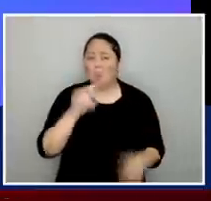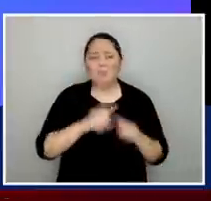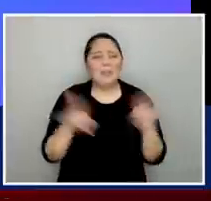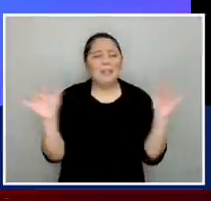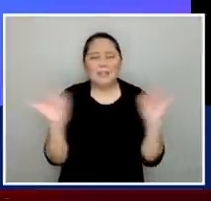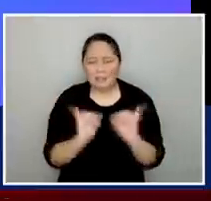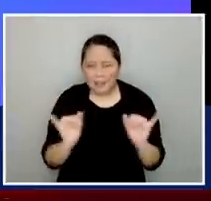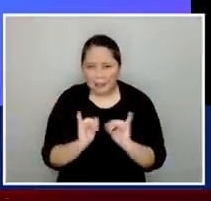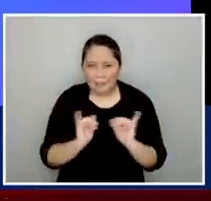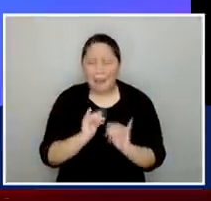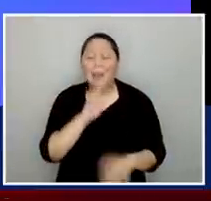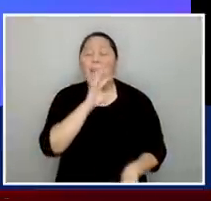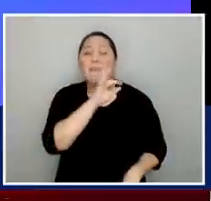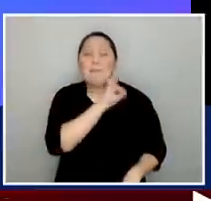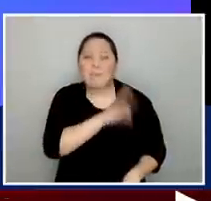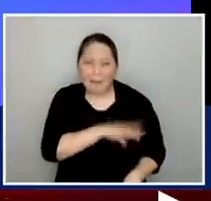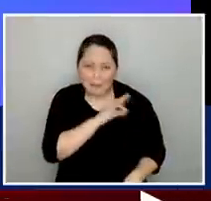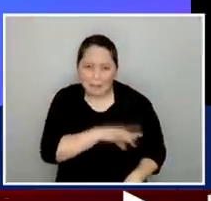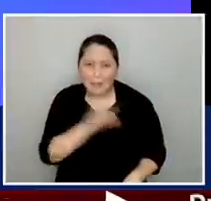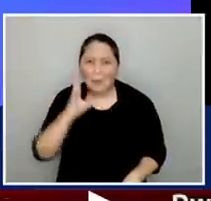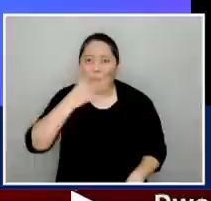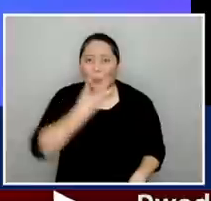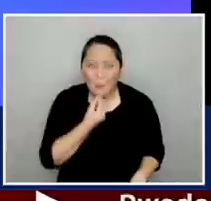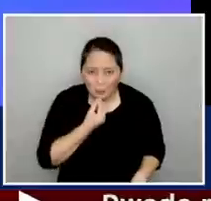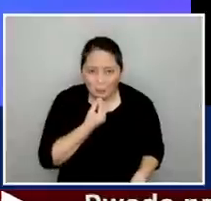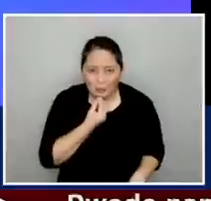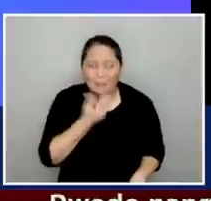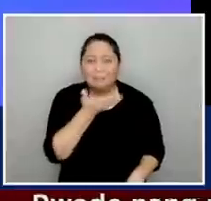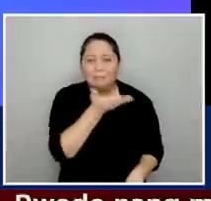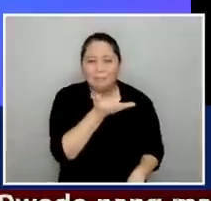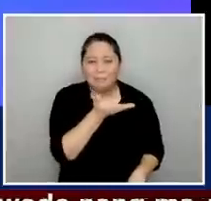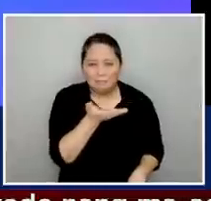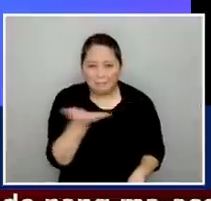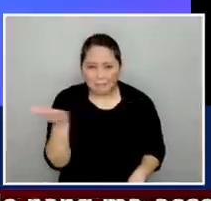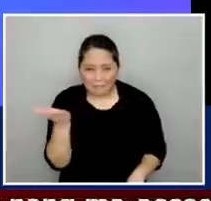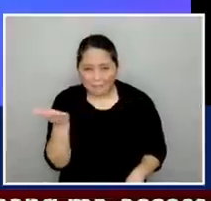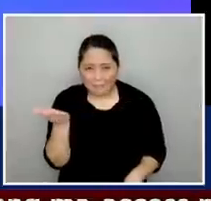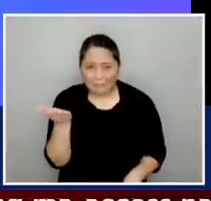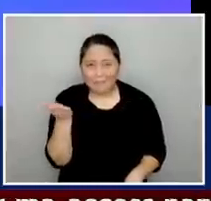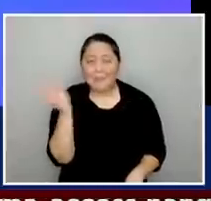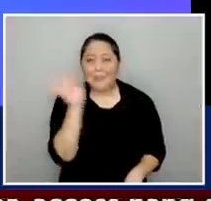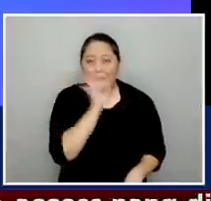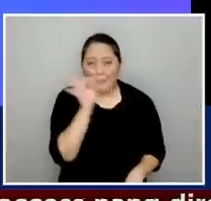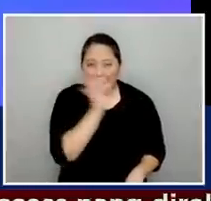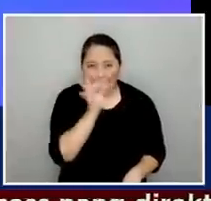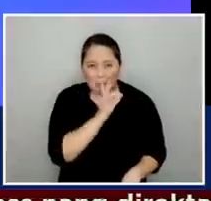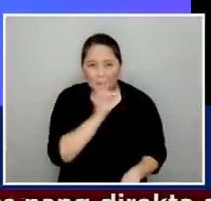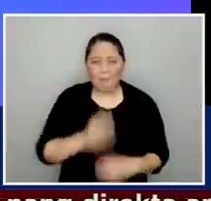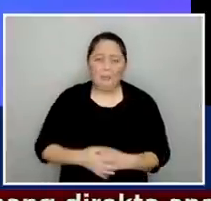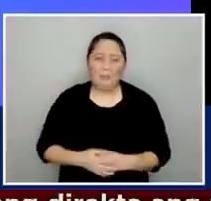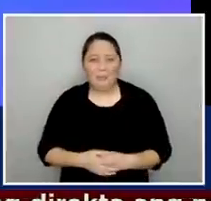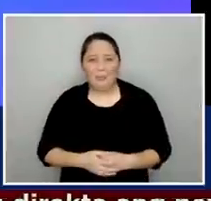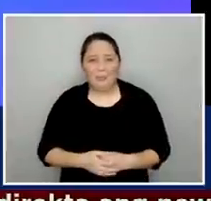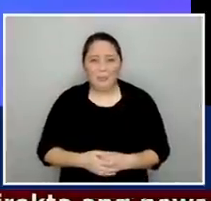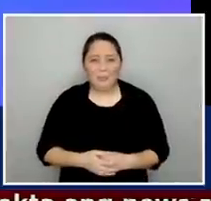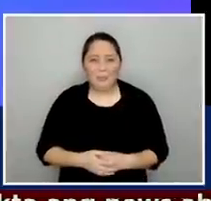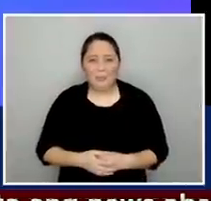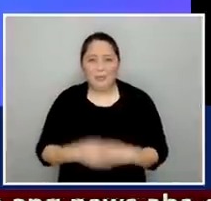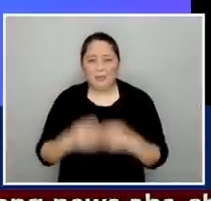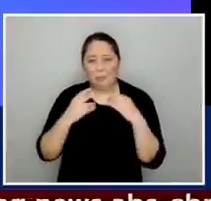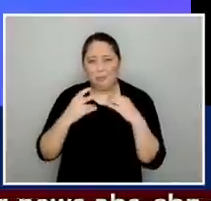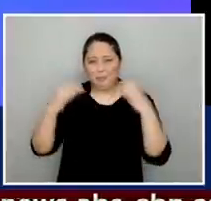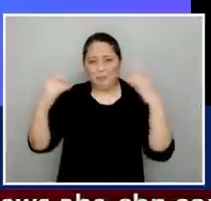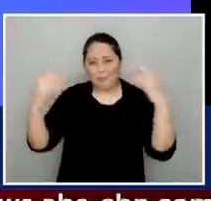if not perhaps more importantly, to the benefit of the public we both serve, the Filipino